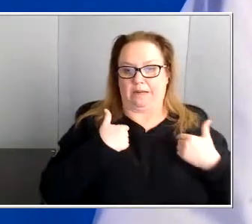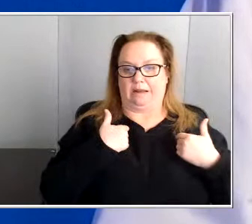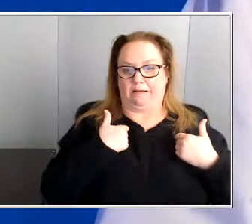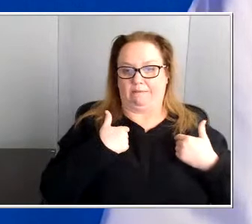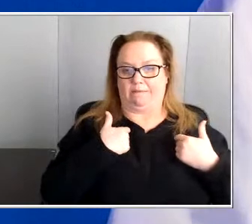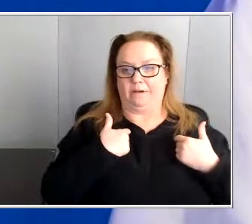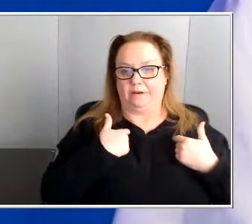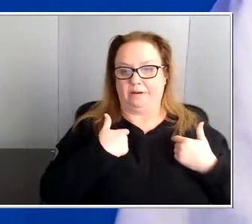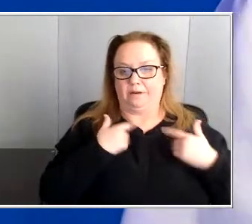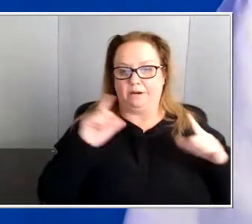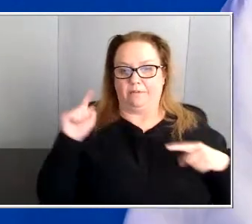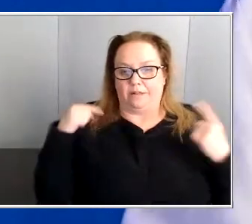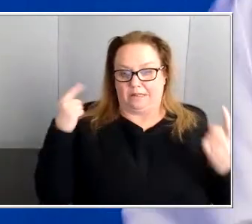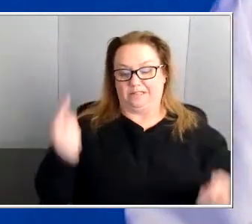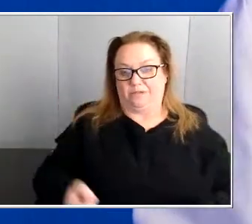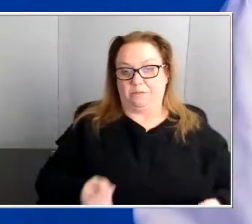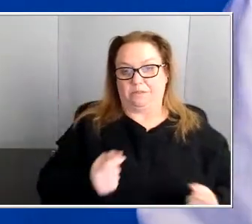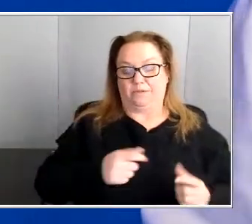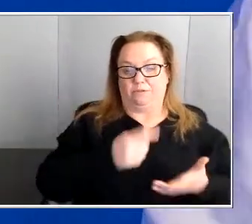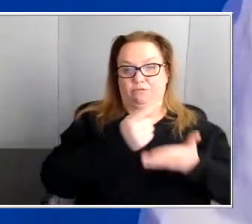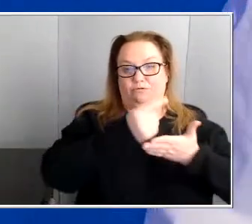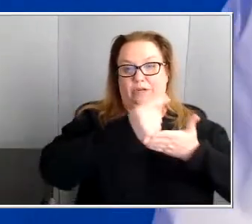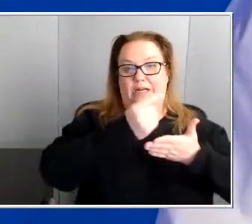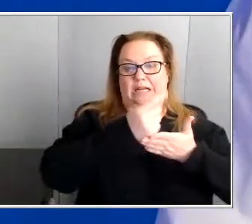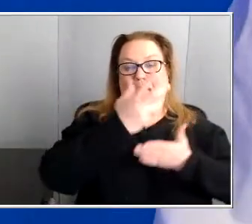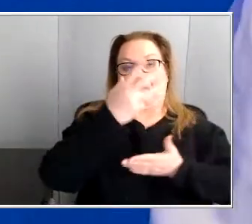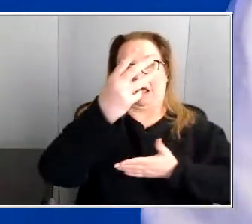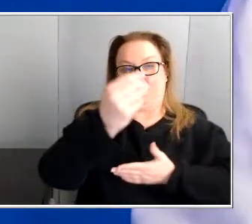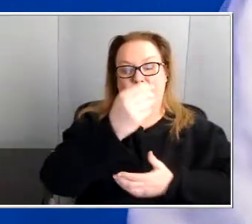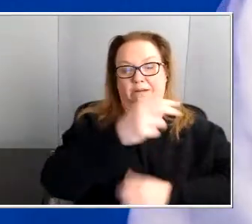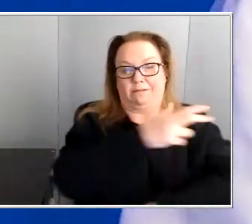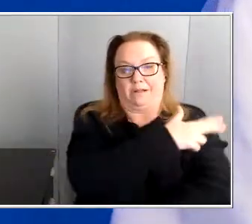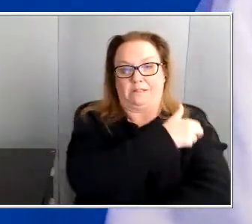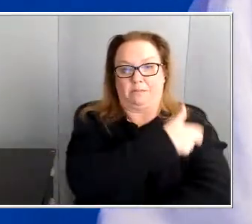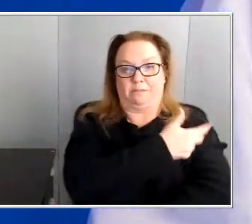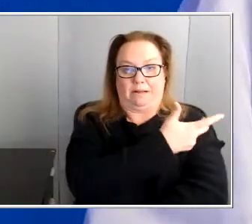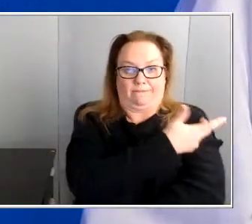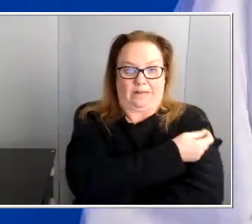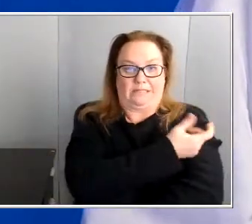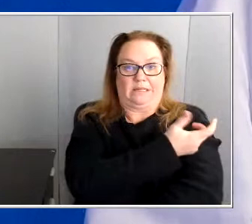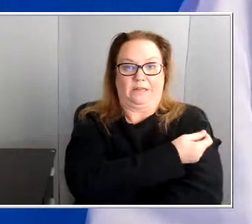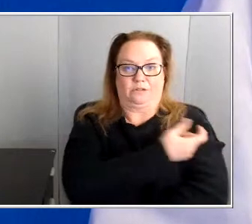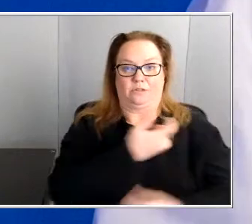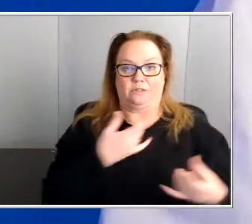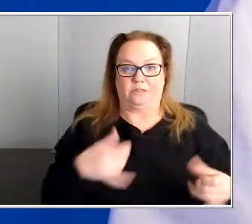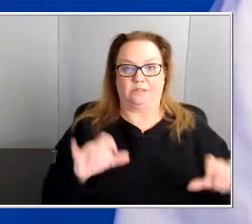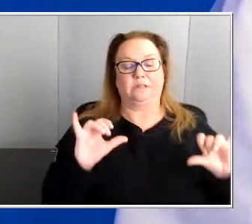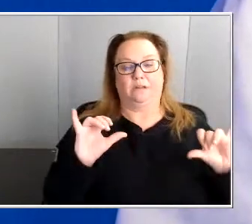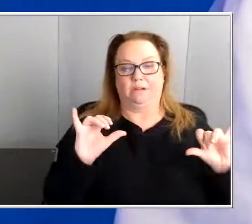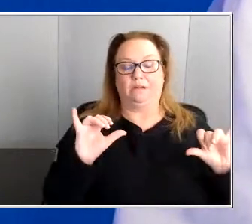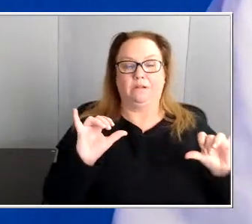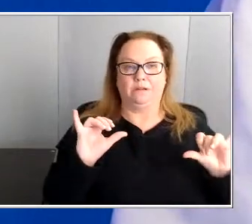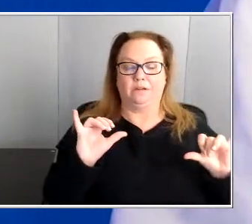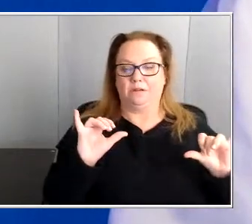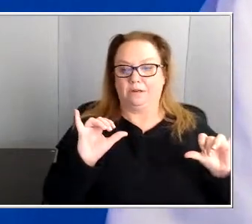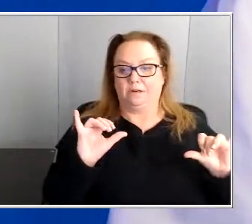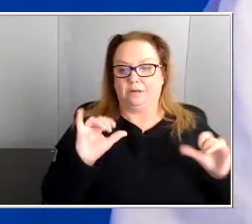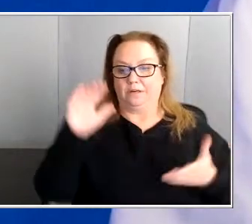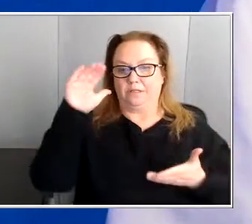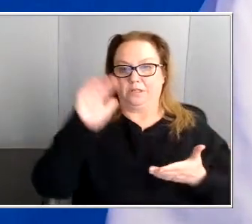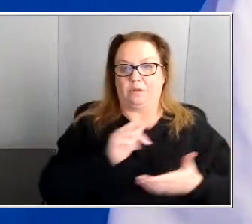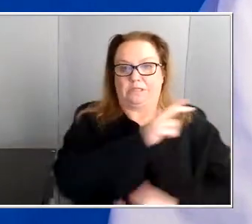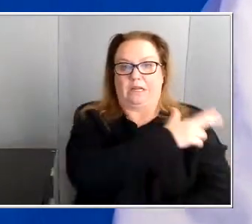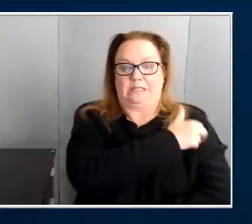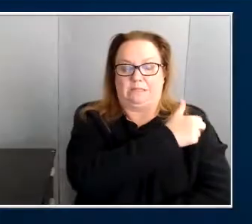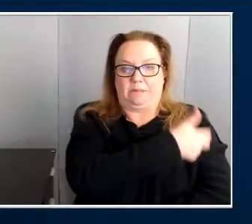the past few months for treating patients as outpatients. So, but I think vaccinations still absolutely decrease hospitalizations and